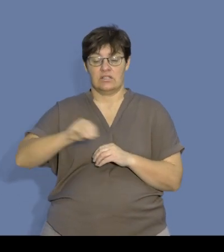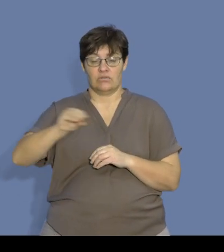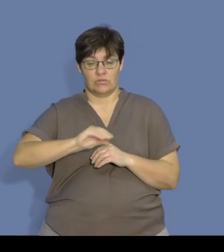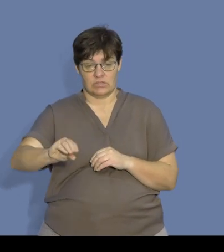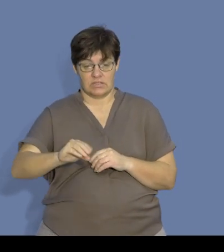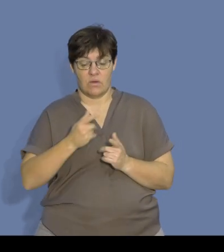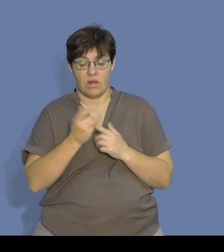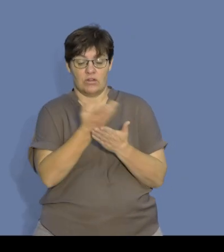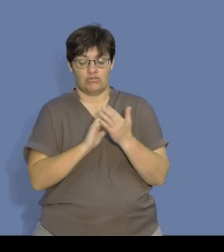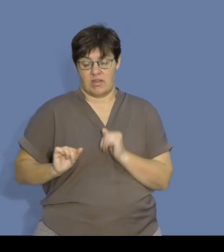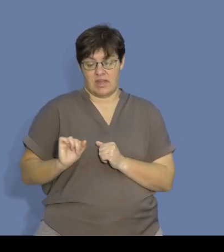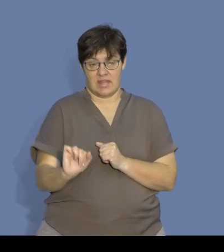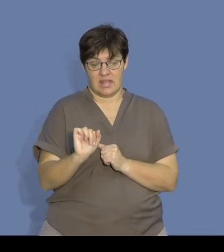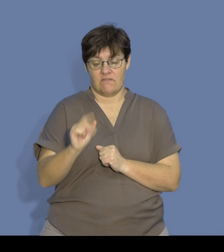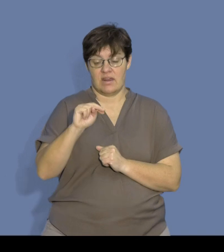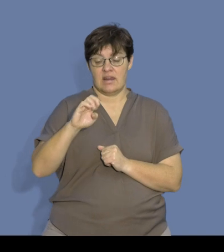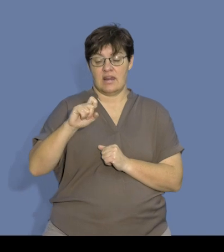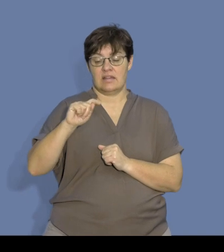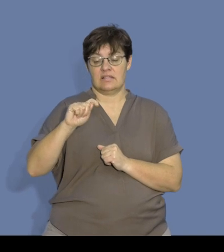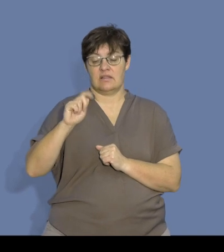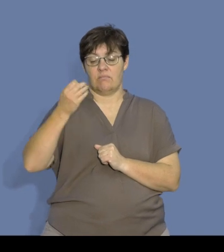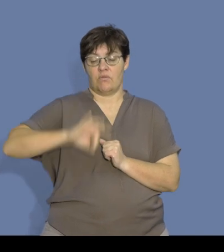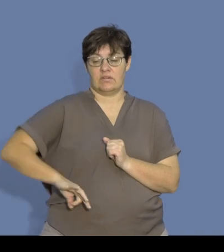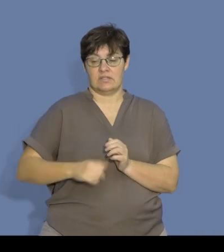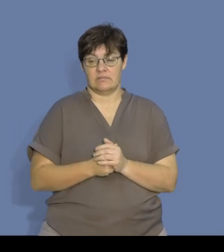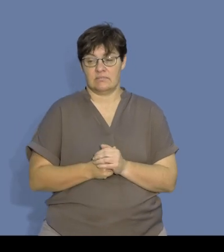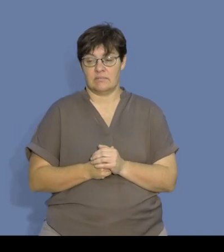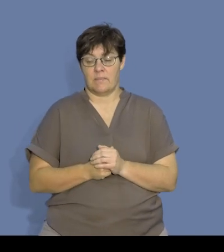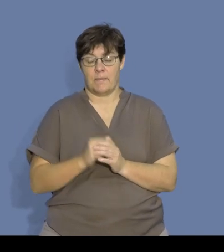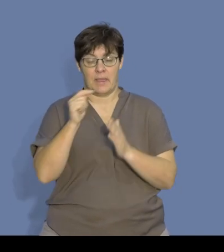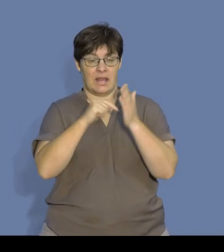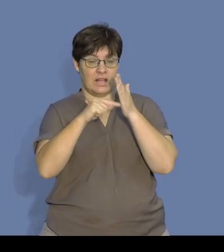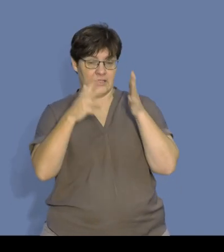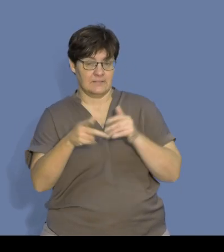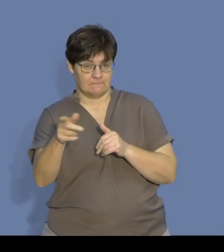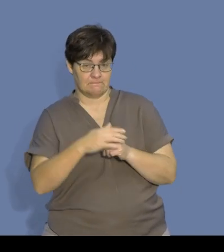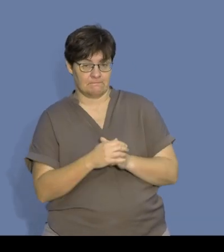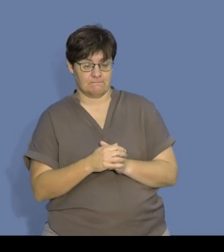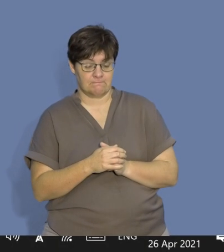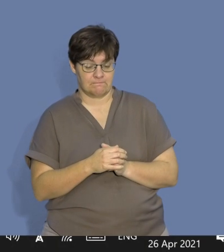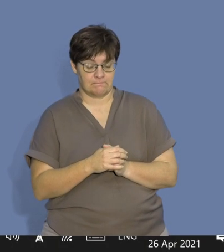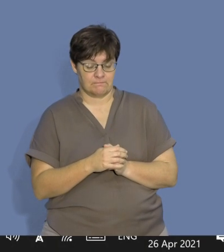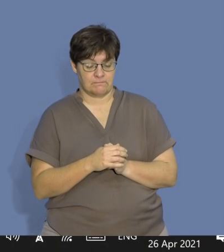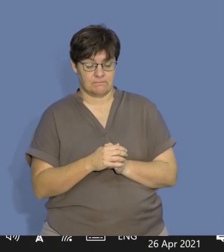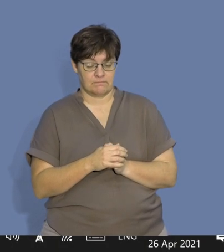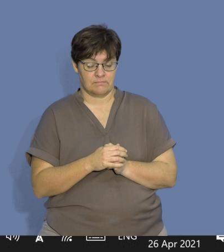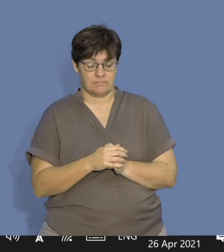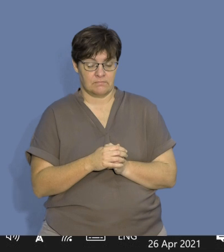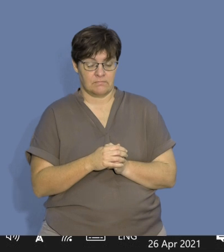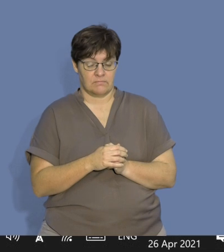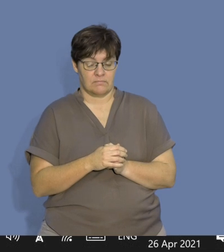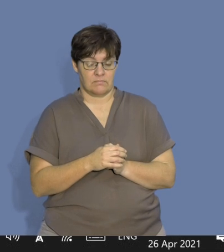final distribution will give us his share of net profit. So let's grab the calculator again.